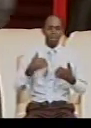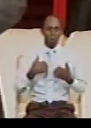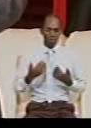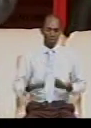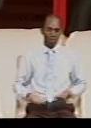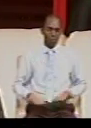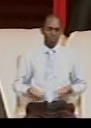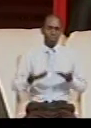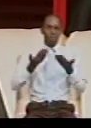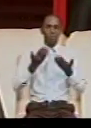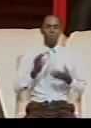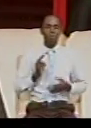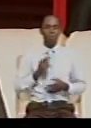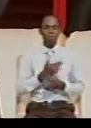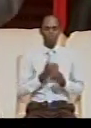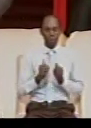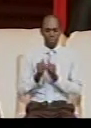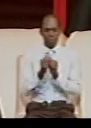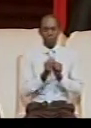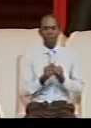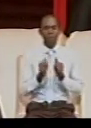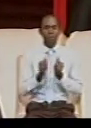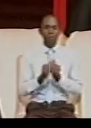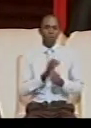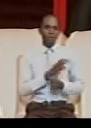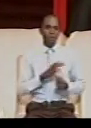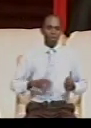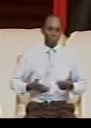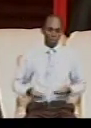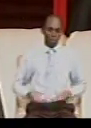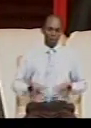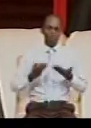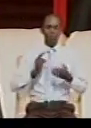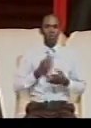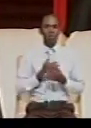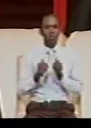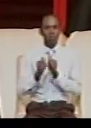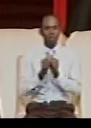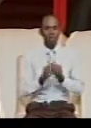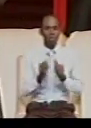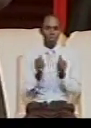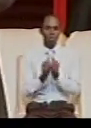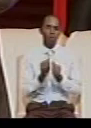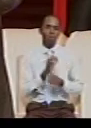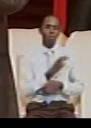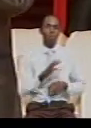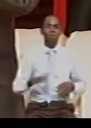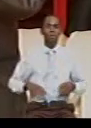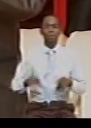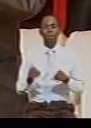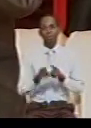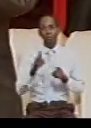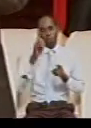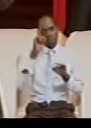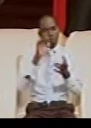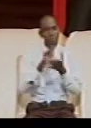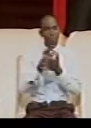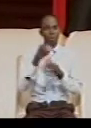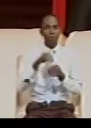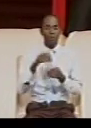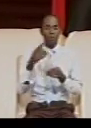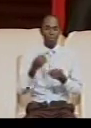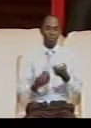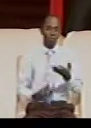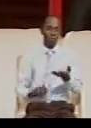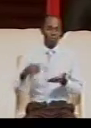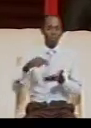together with Christ. Quickened us together with Christ. As we believe in the resurrection of the